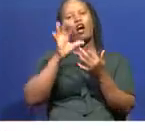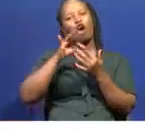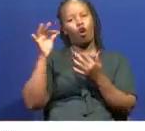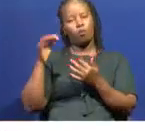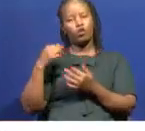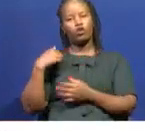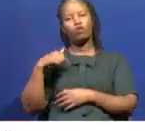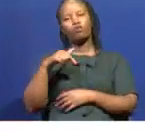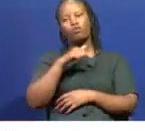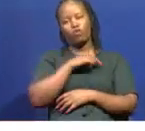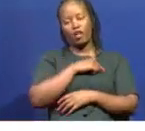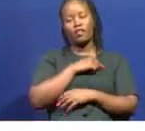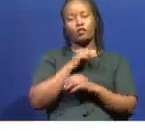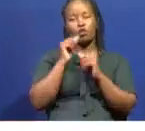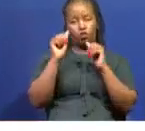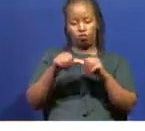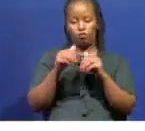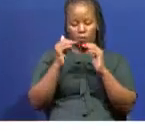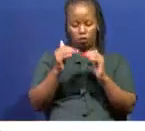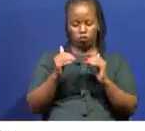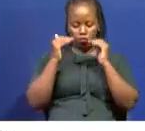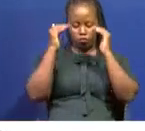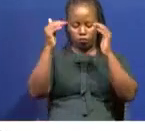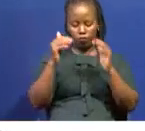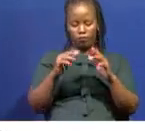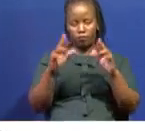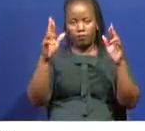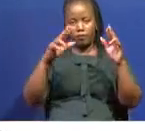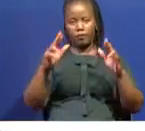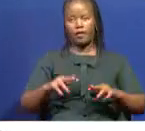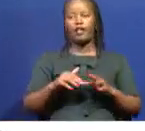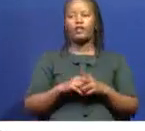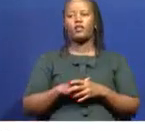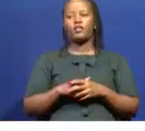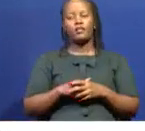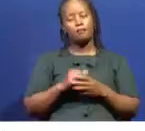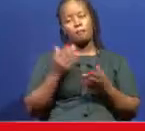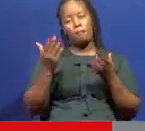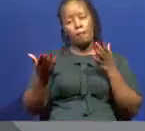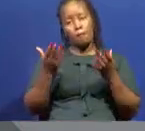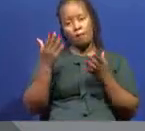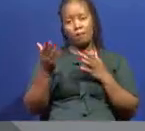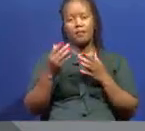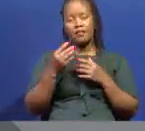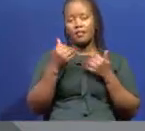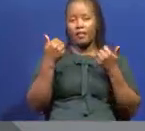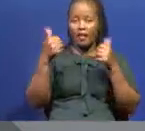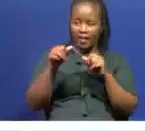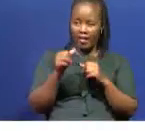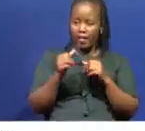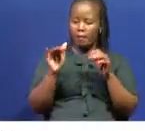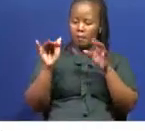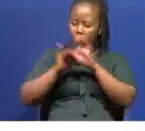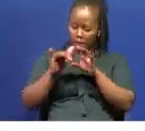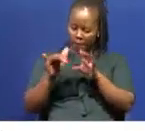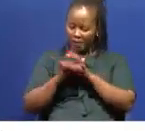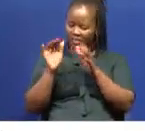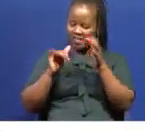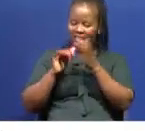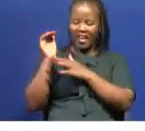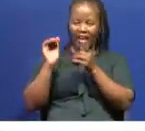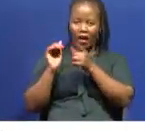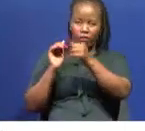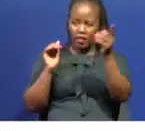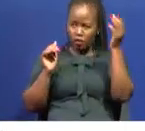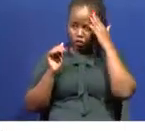for us to get to the international level. Yeah. And maybe that's the word that every golfer out there should be